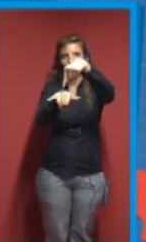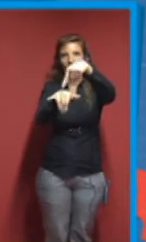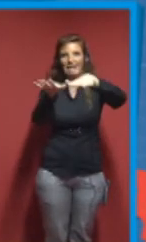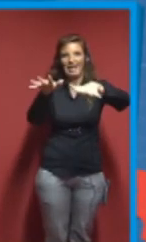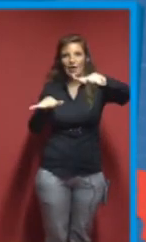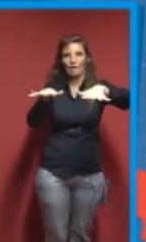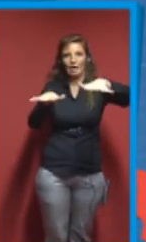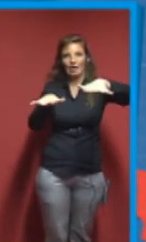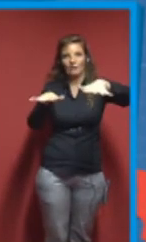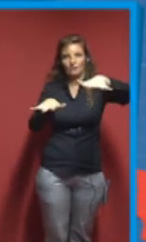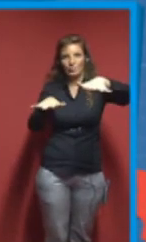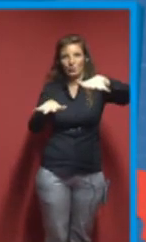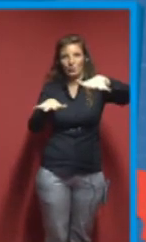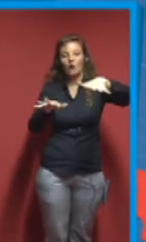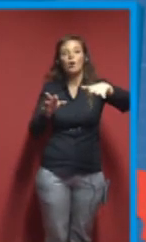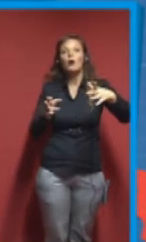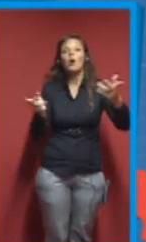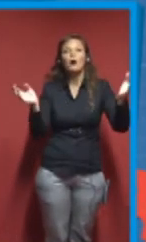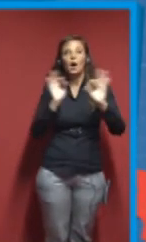They can play ball with each other.